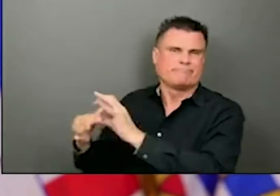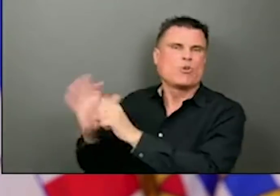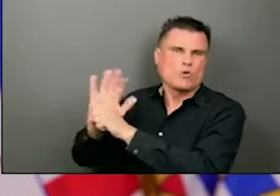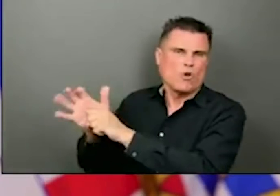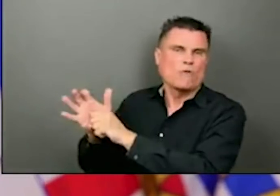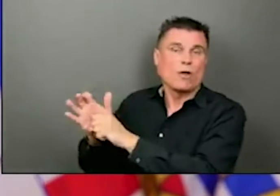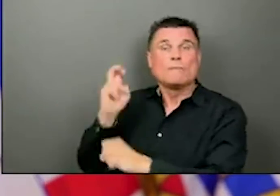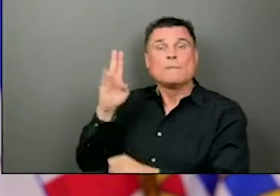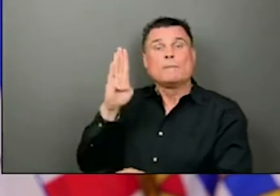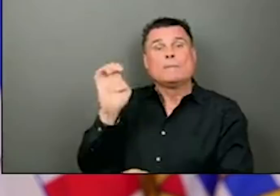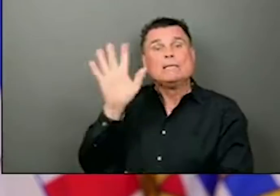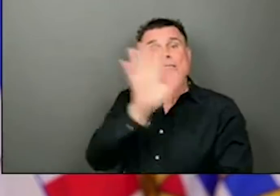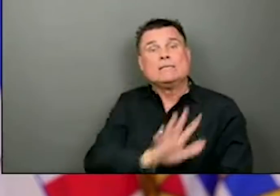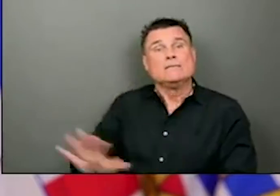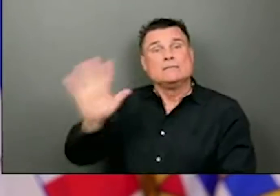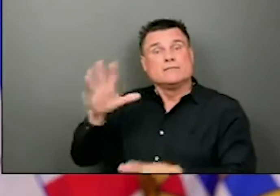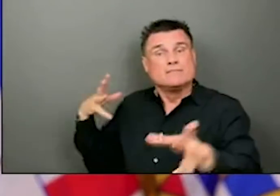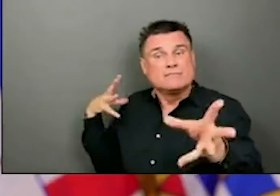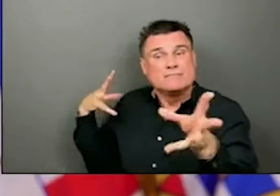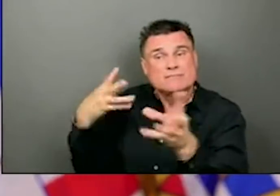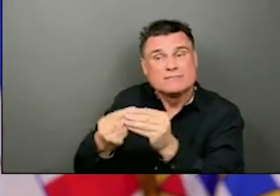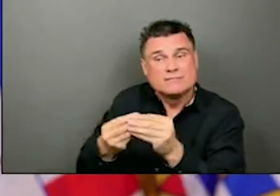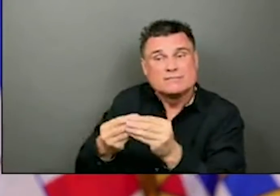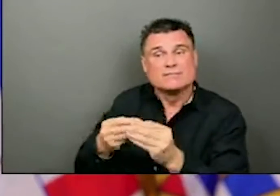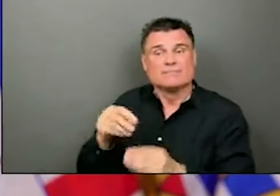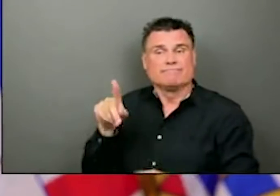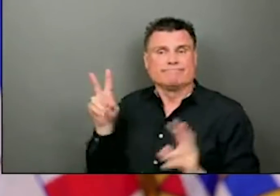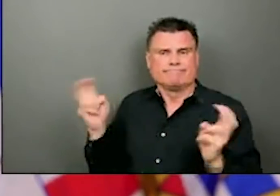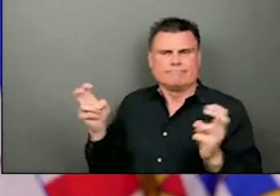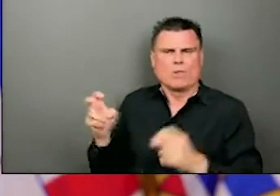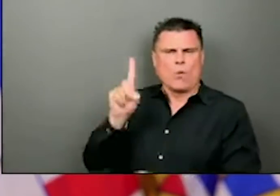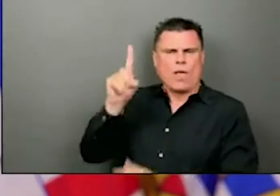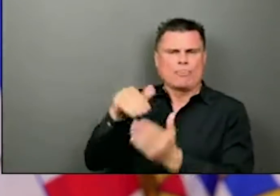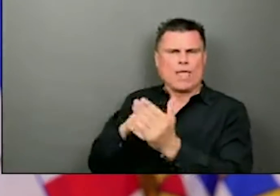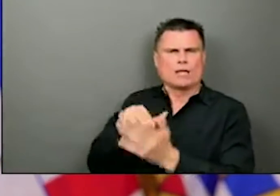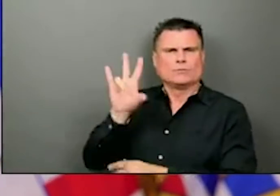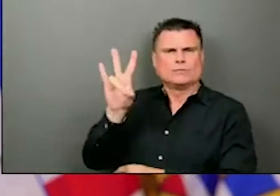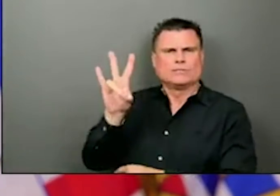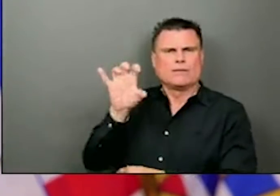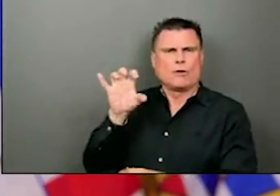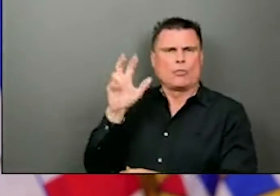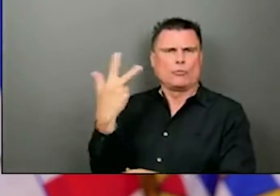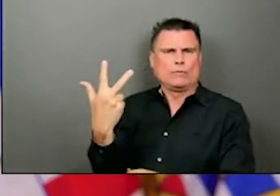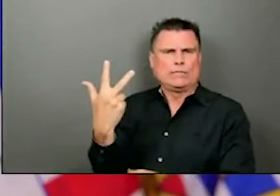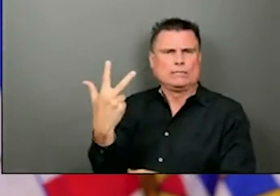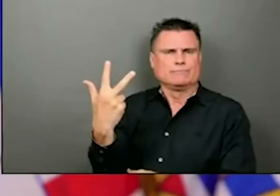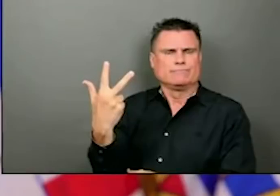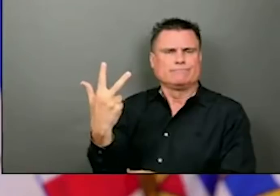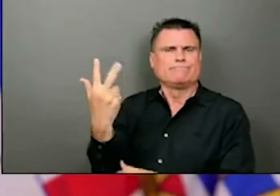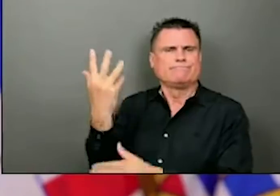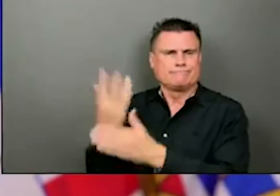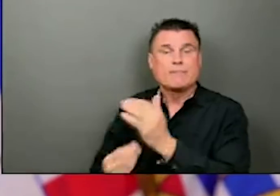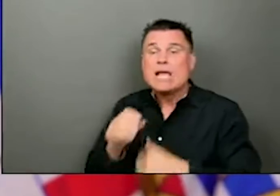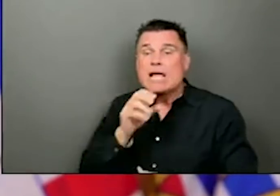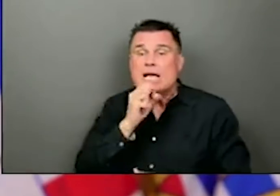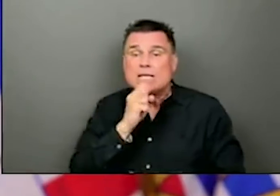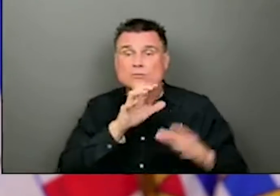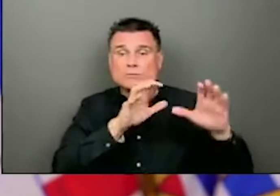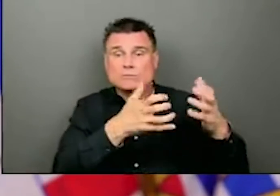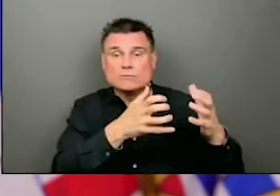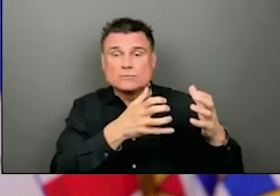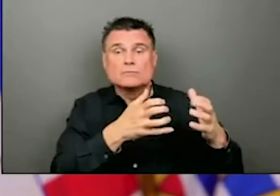in their 40s, 2 were people in their 60s, 6 of these were people in their 70s,